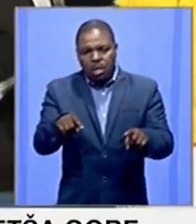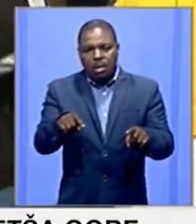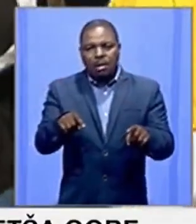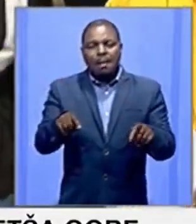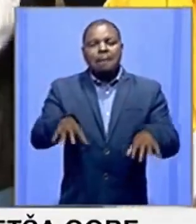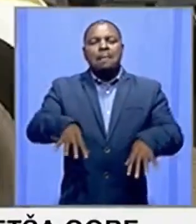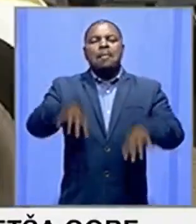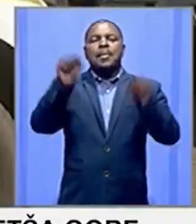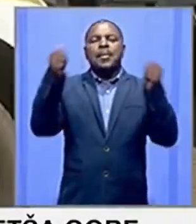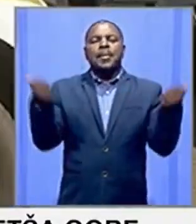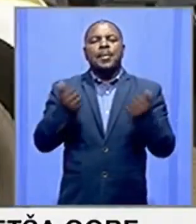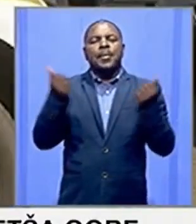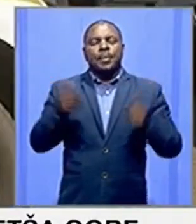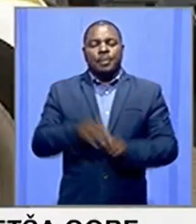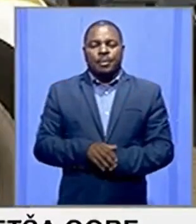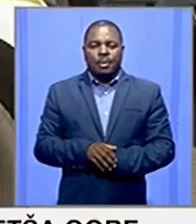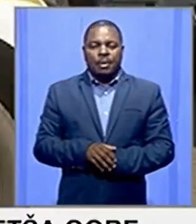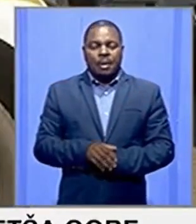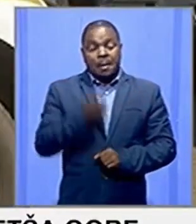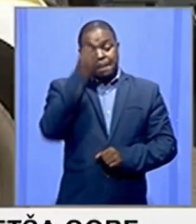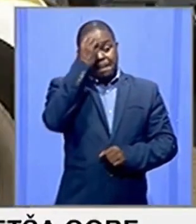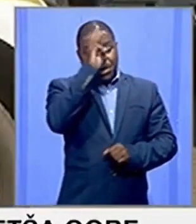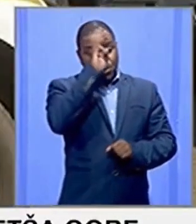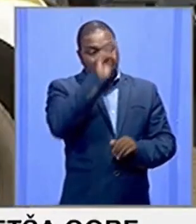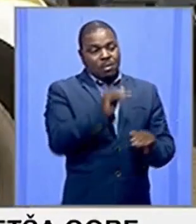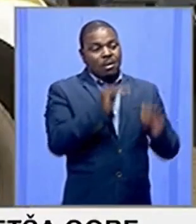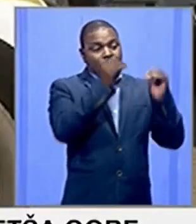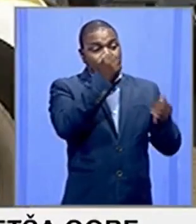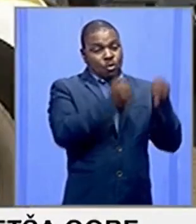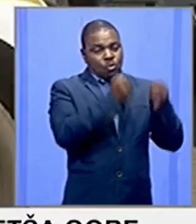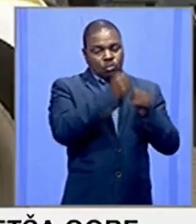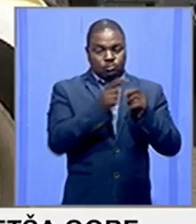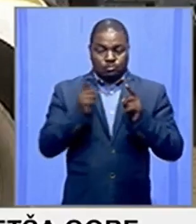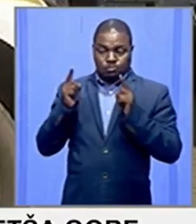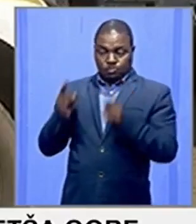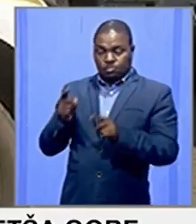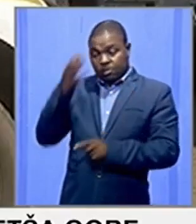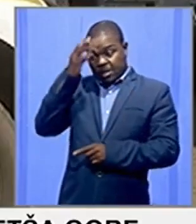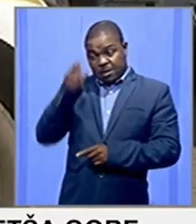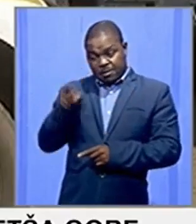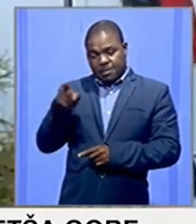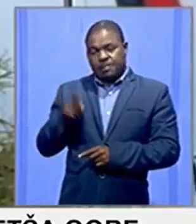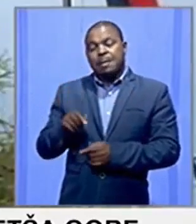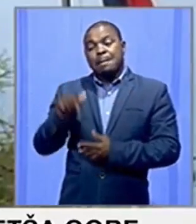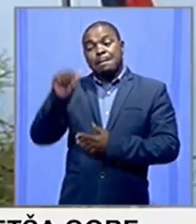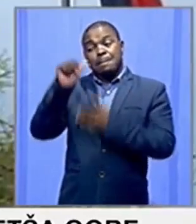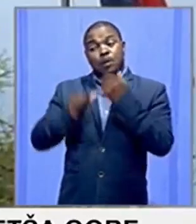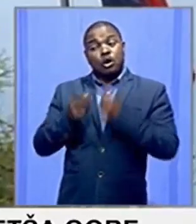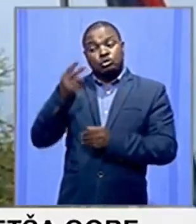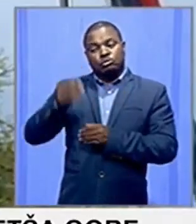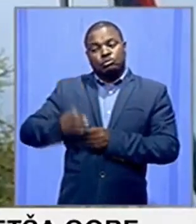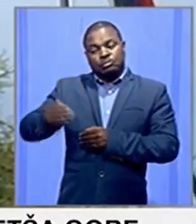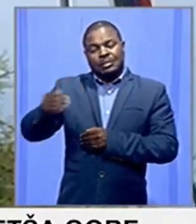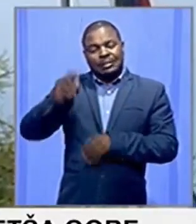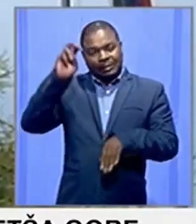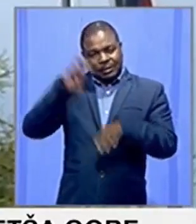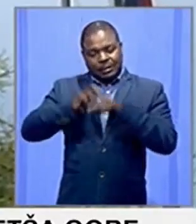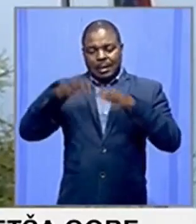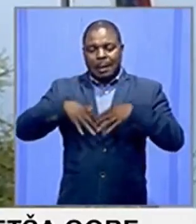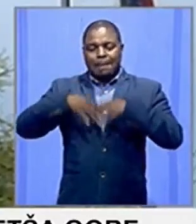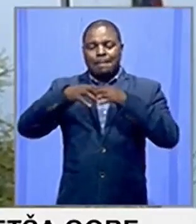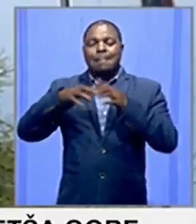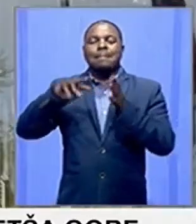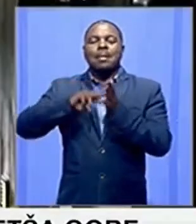timilwe. Kgorokgolo ya Pretoria e file mmušo nako ya dikgwedi tše 2 gore o fane ka leano le lengwe la kabo